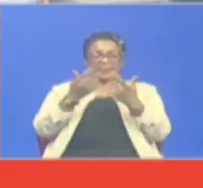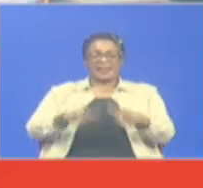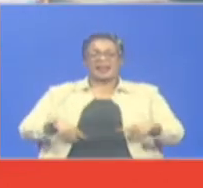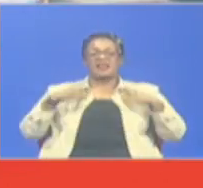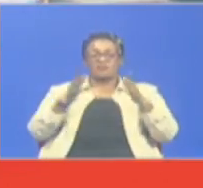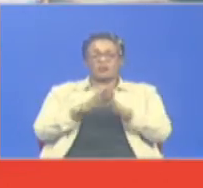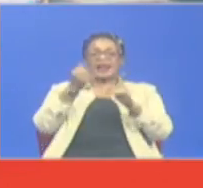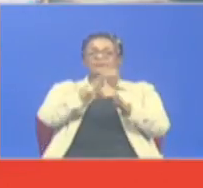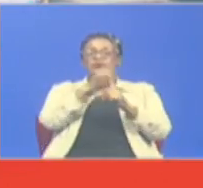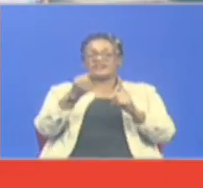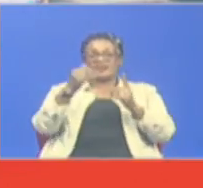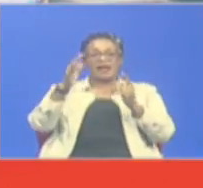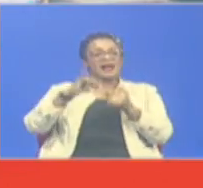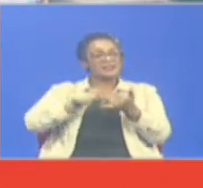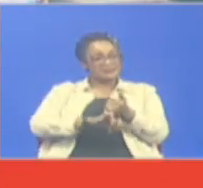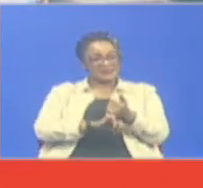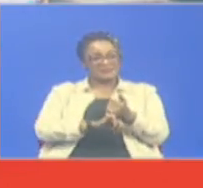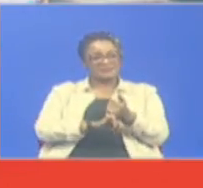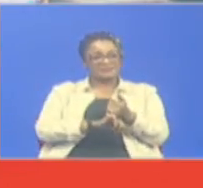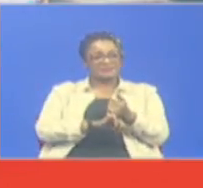husband.